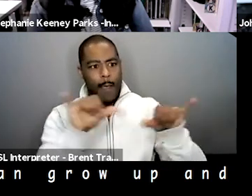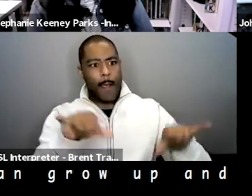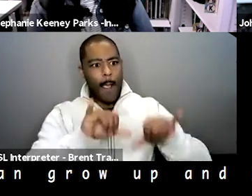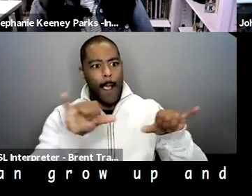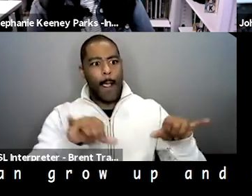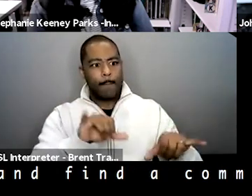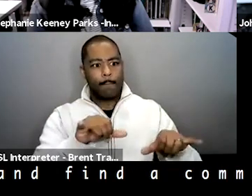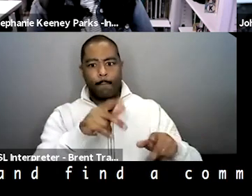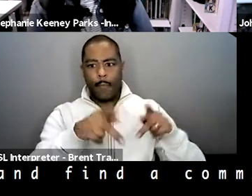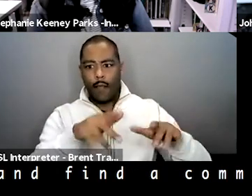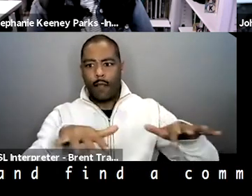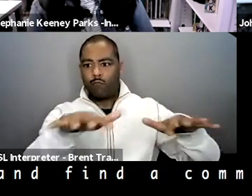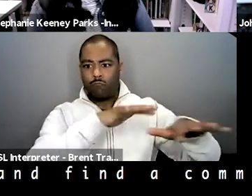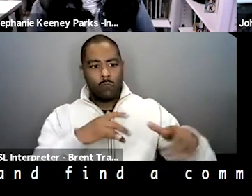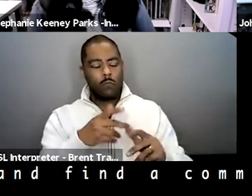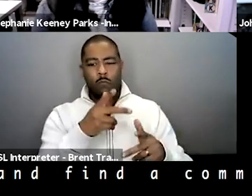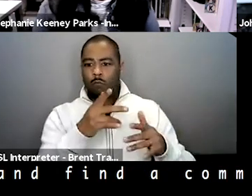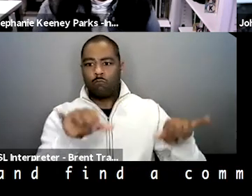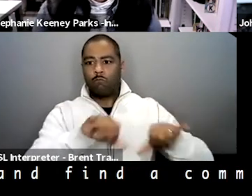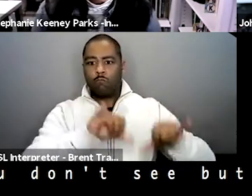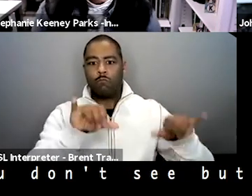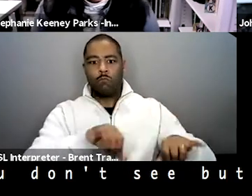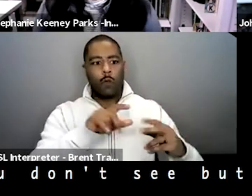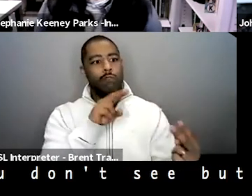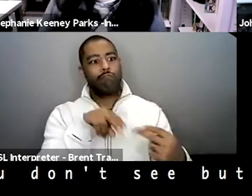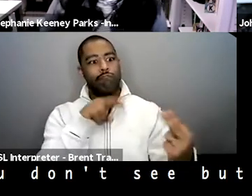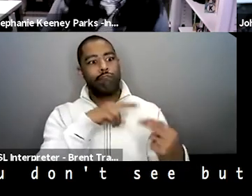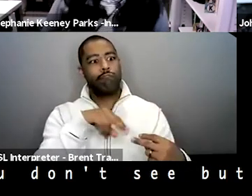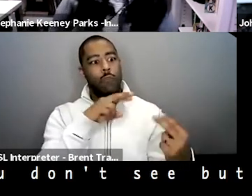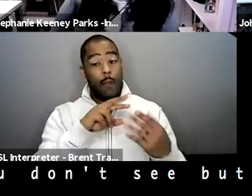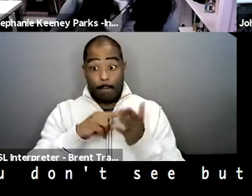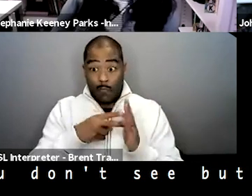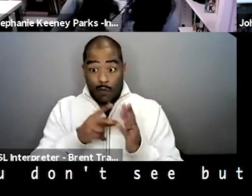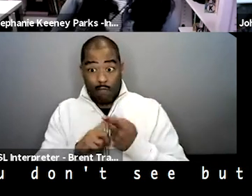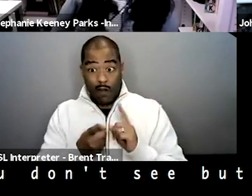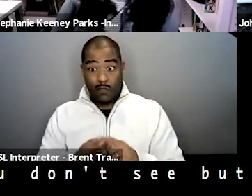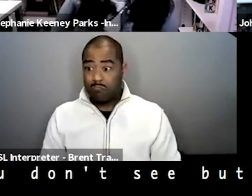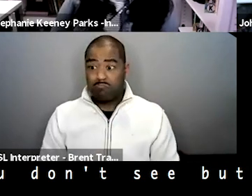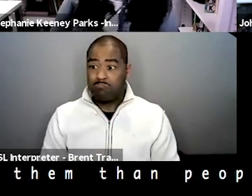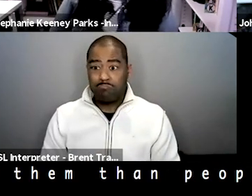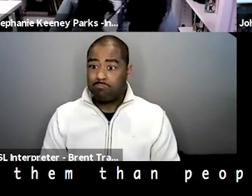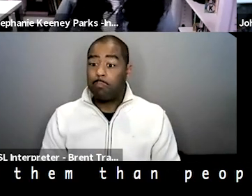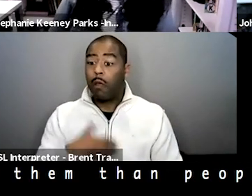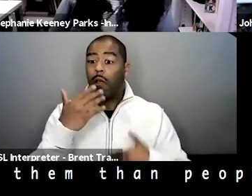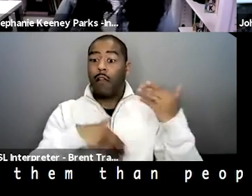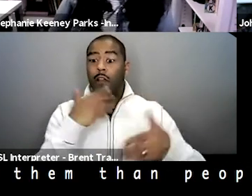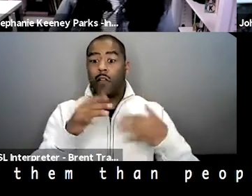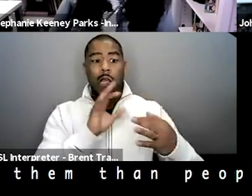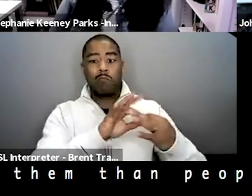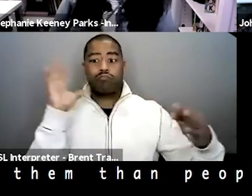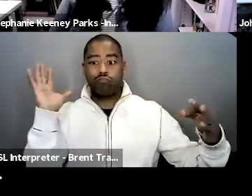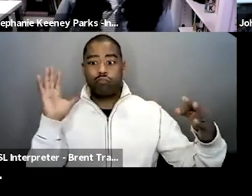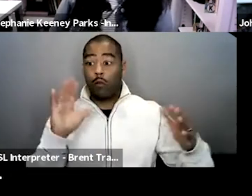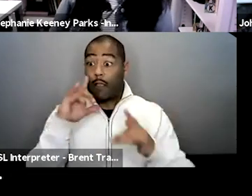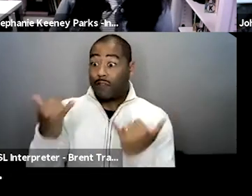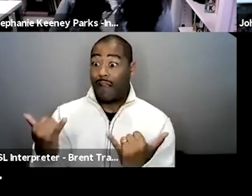can grow up and with the internet and all the magical technology we have, find a community of people you don't see every day, but be closer to them than people you would see. So